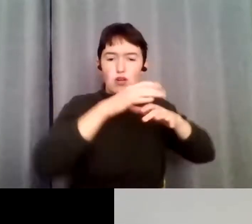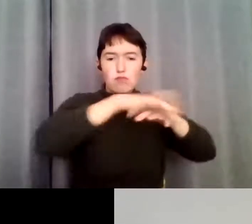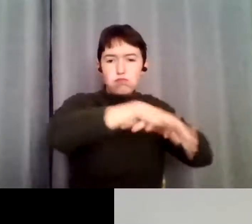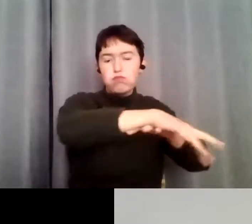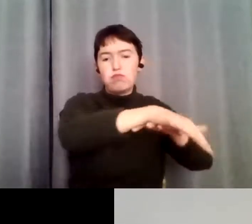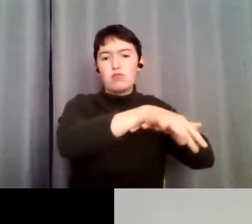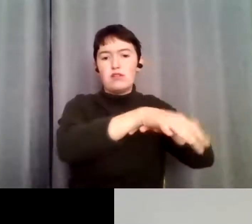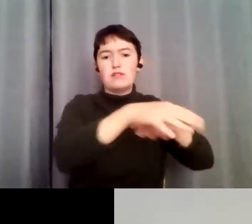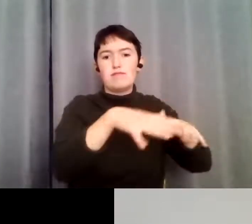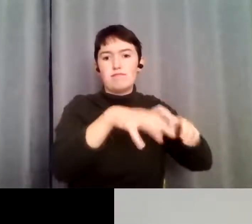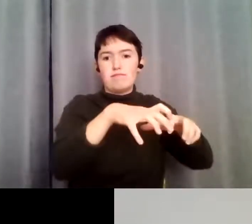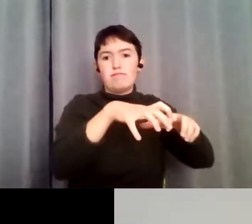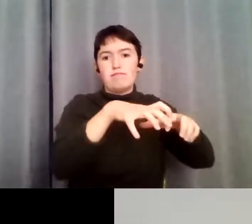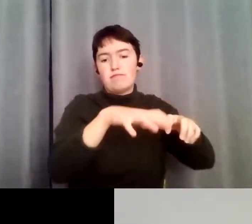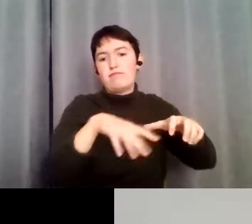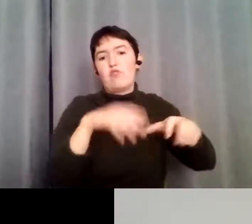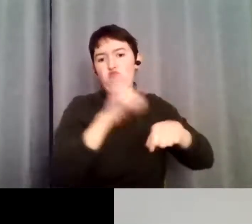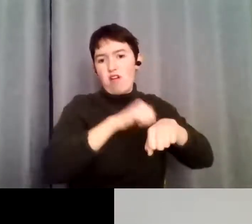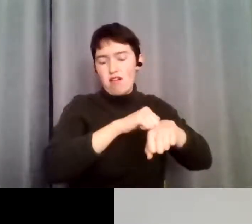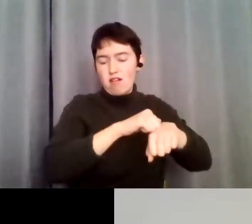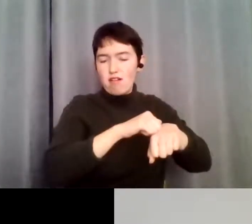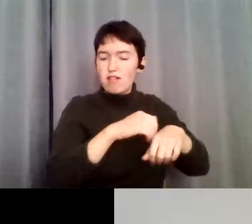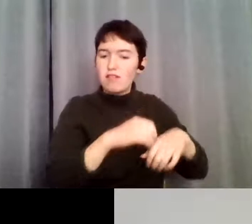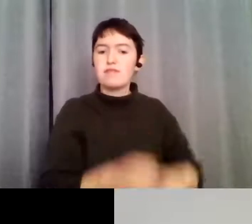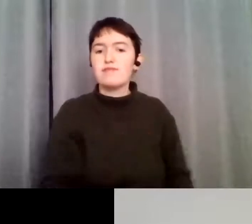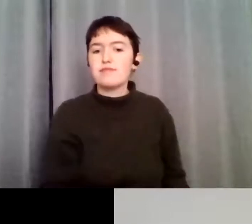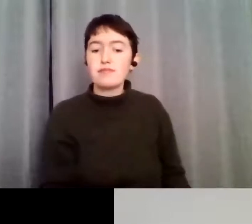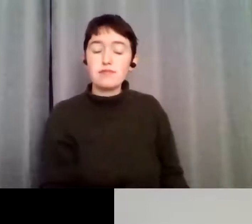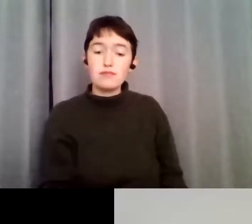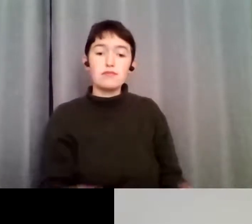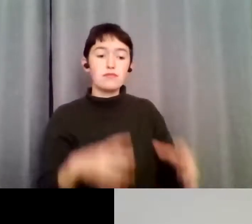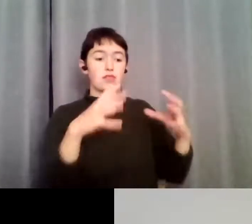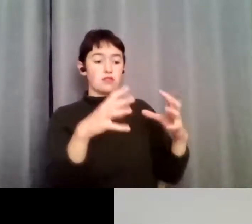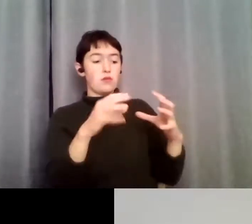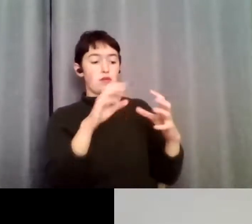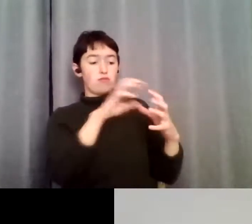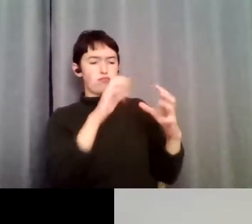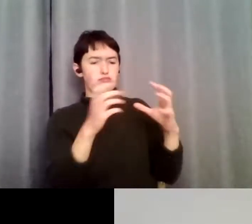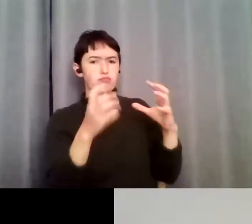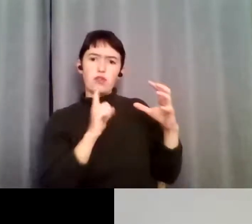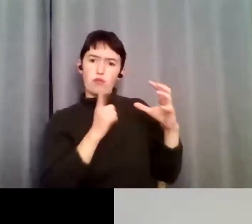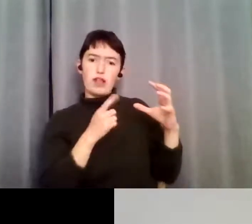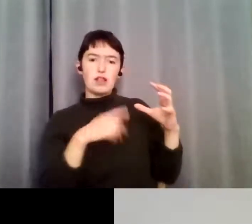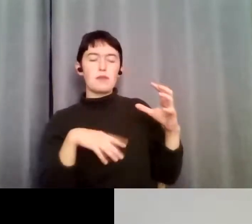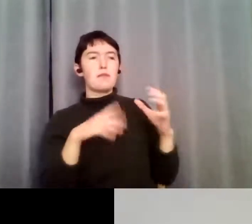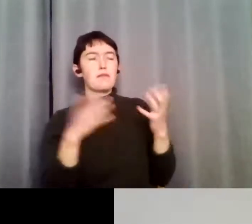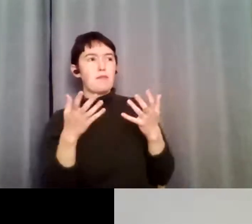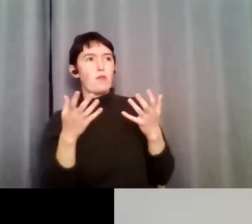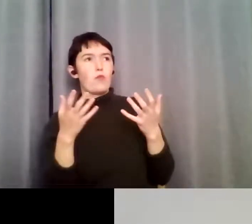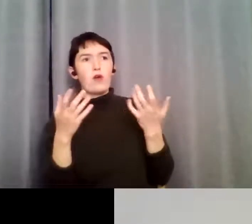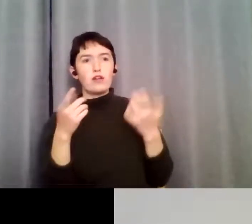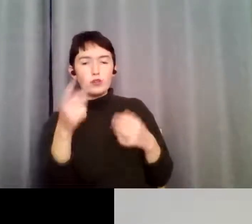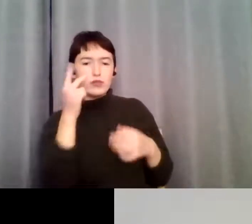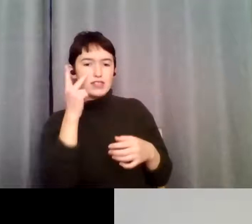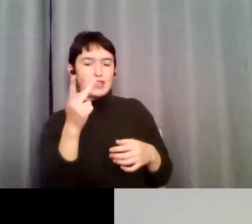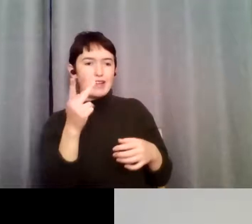on the moon, and so the patches themselves are real, but what you see when you look at them, that depends